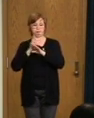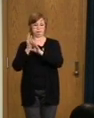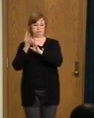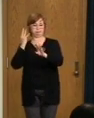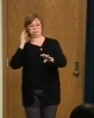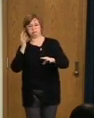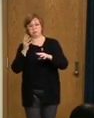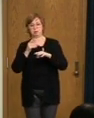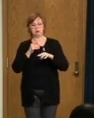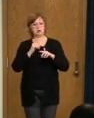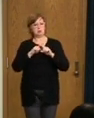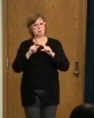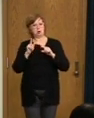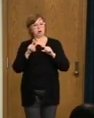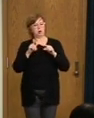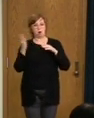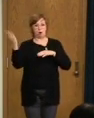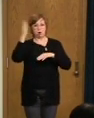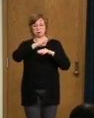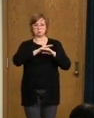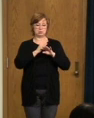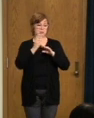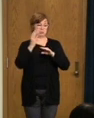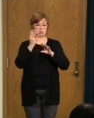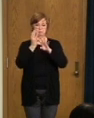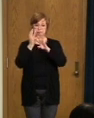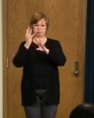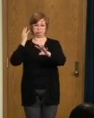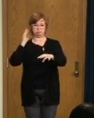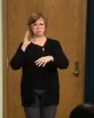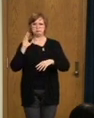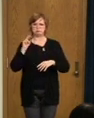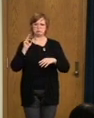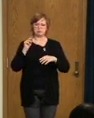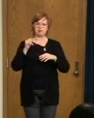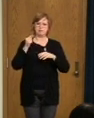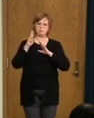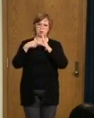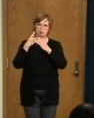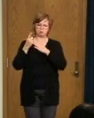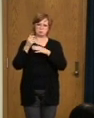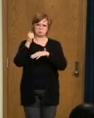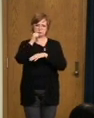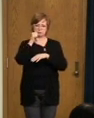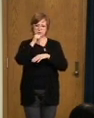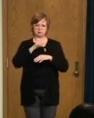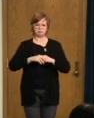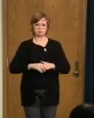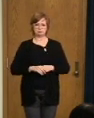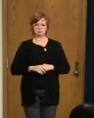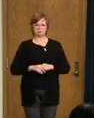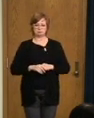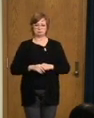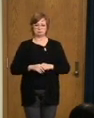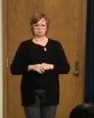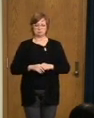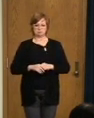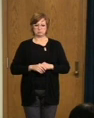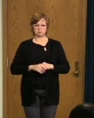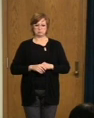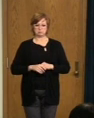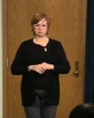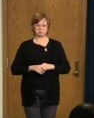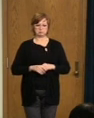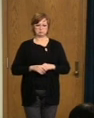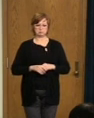many people in your retail location relative to what that actual physical location can manage for